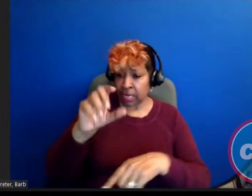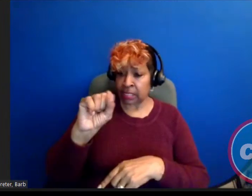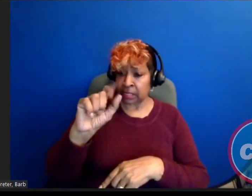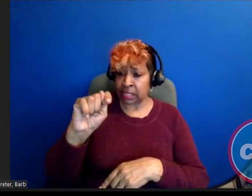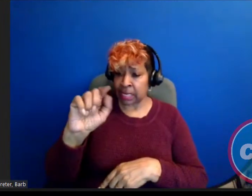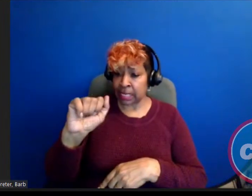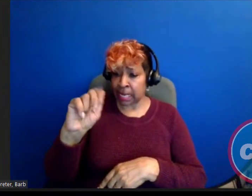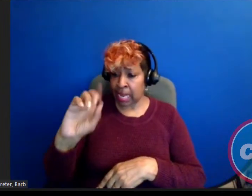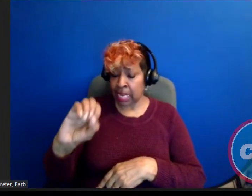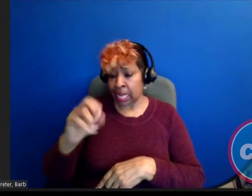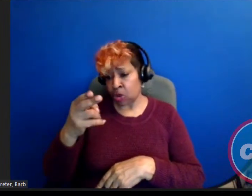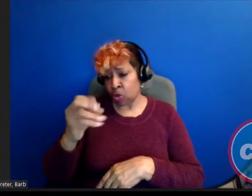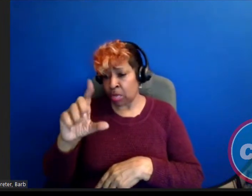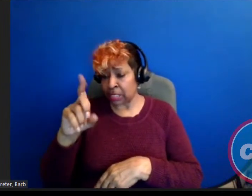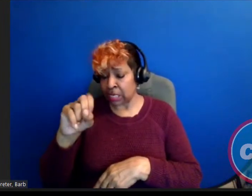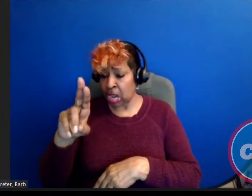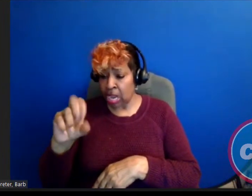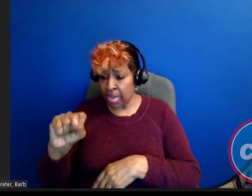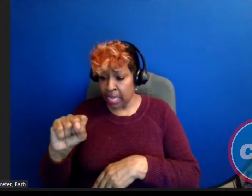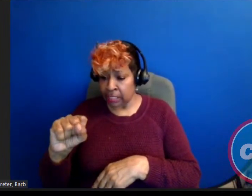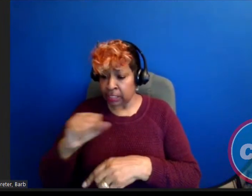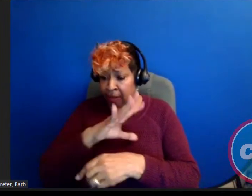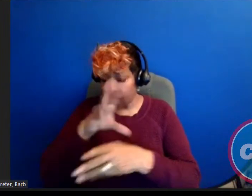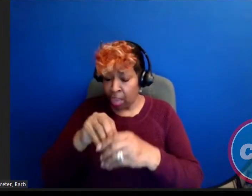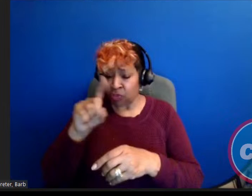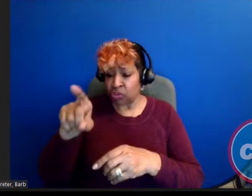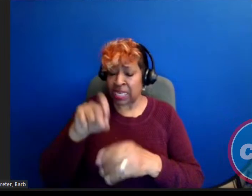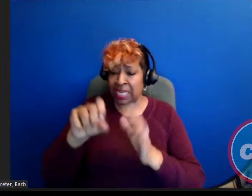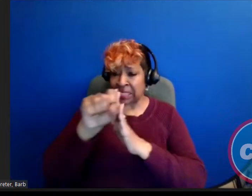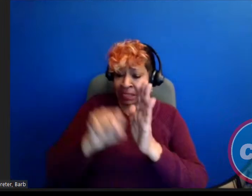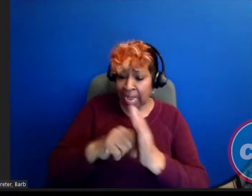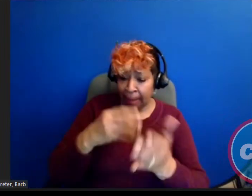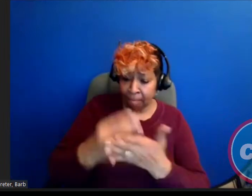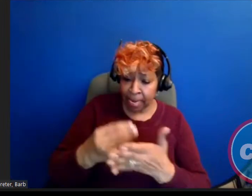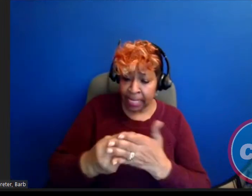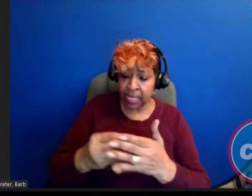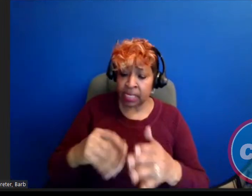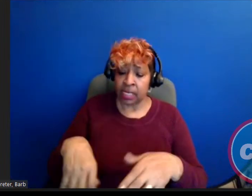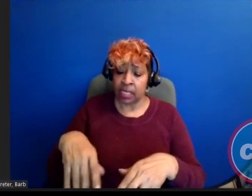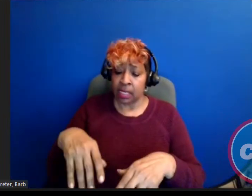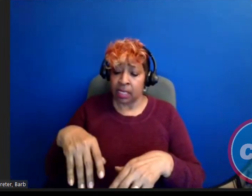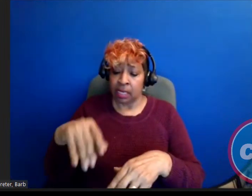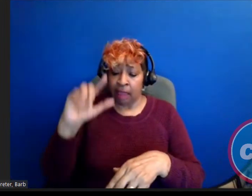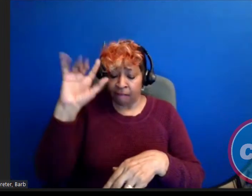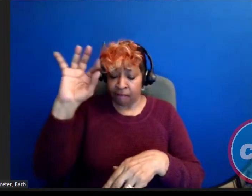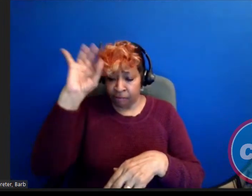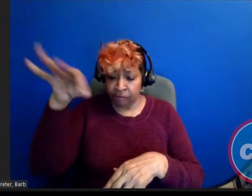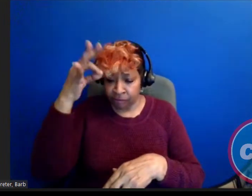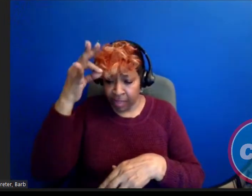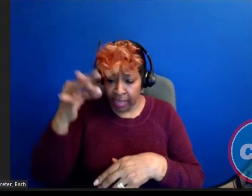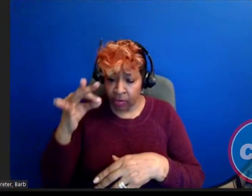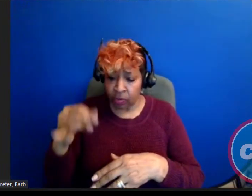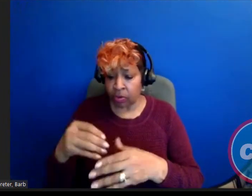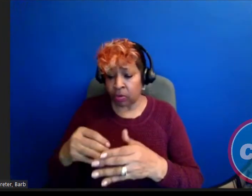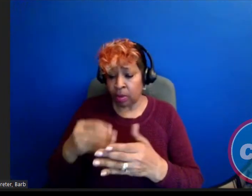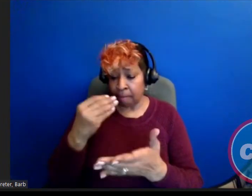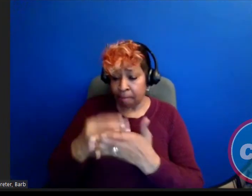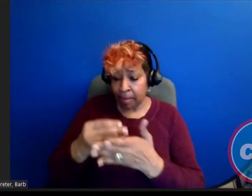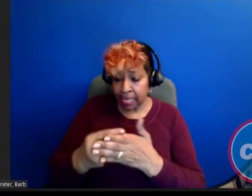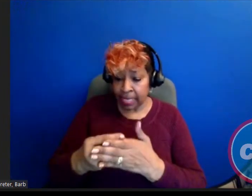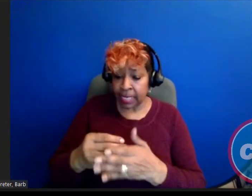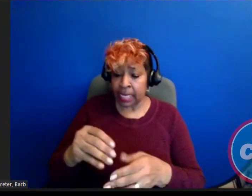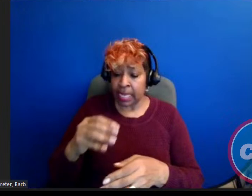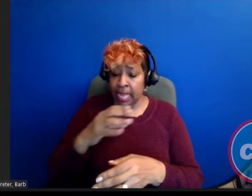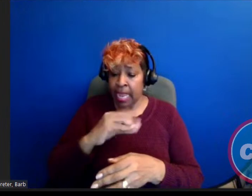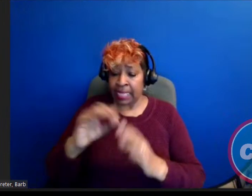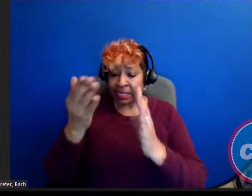state money, you need city council to approve it. How do you approach issues like that? Is bus rapid transit even feasible? I